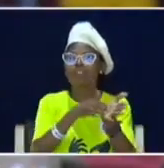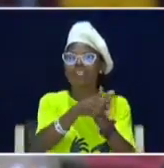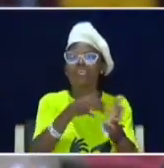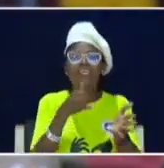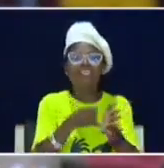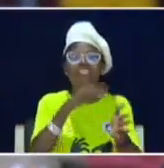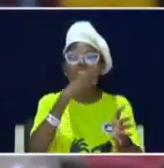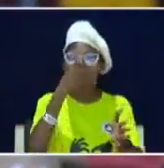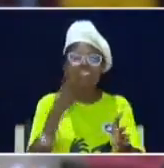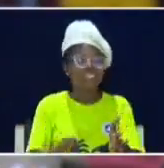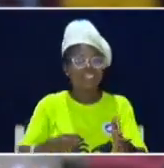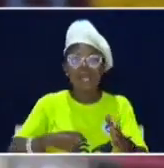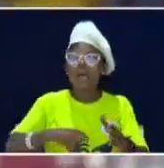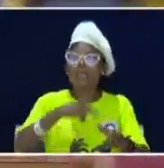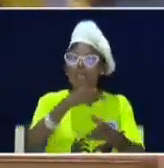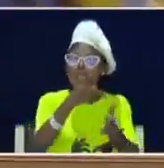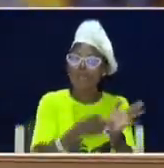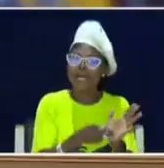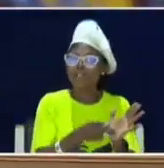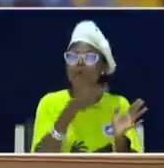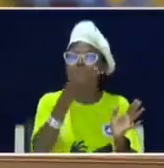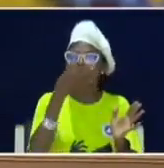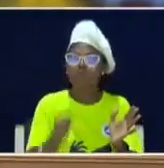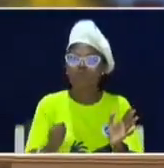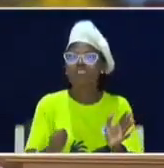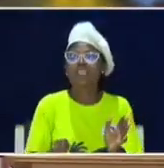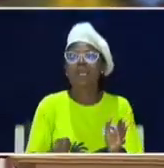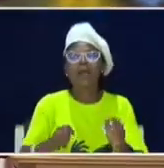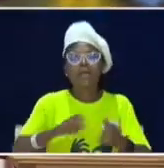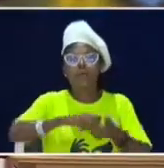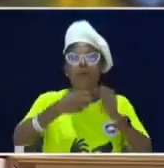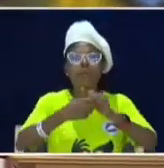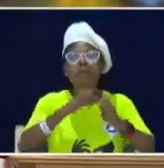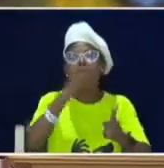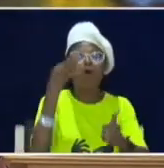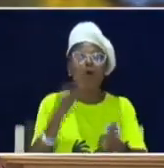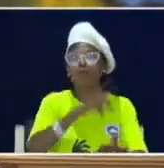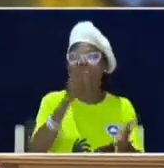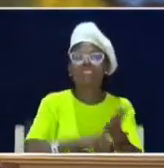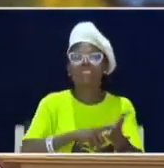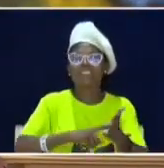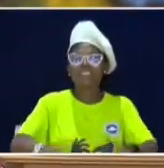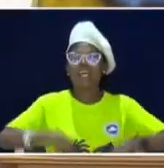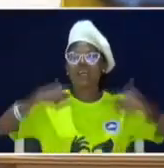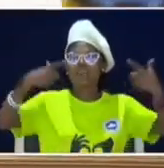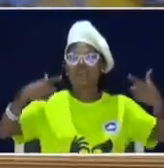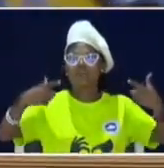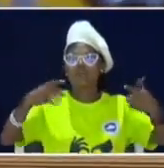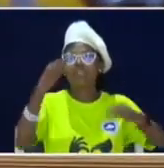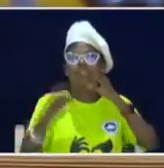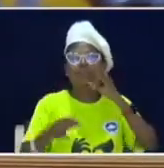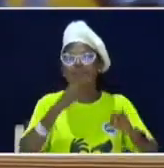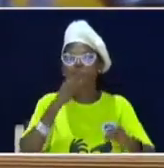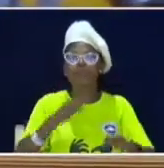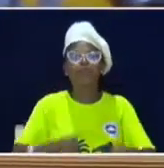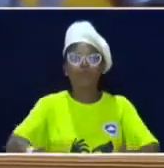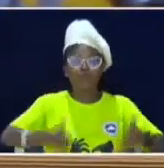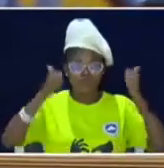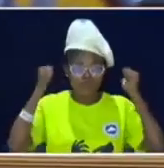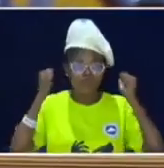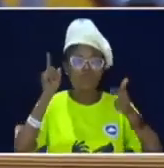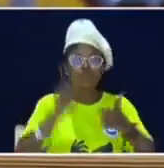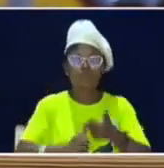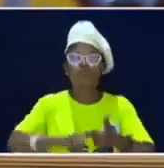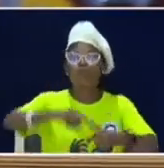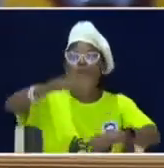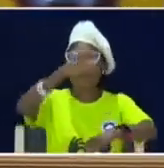the persecution and the troubles of life. But it will be your fault if you will intentionally not step on the eagle's wing.